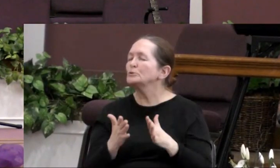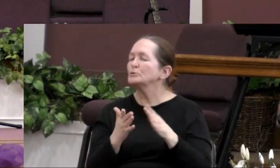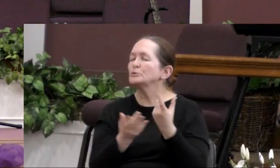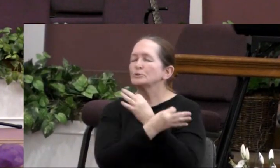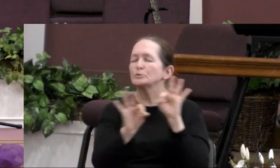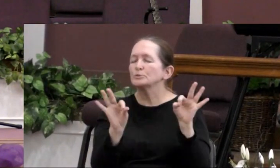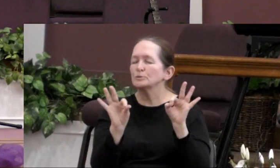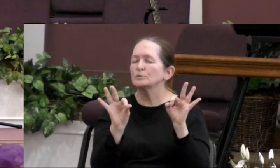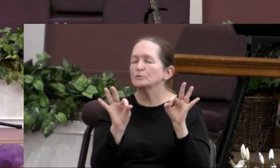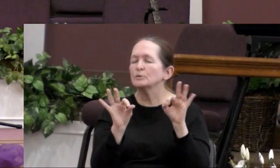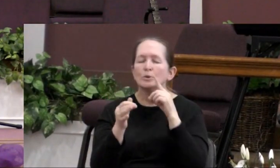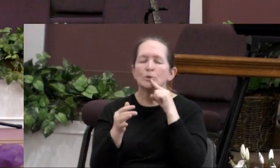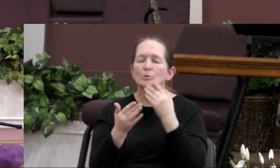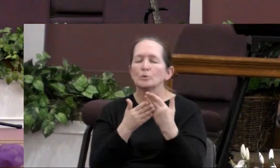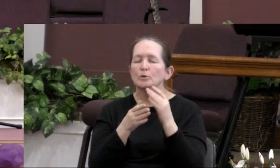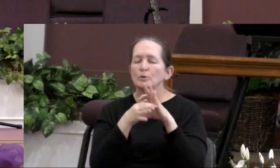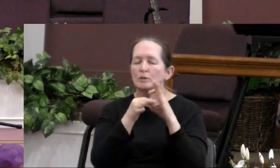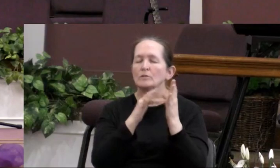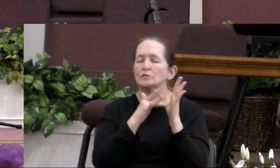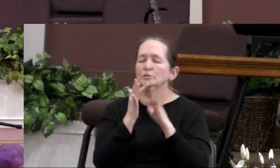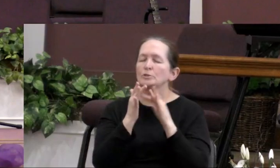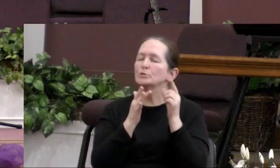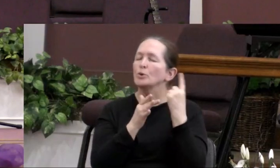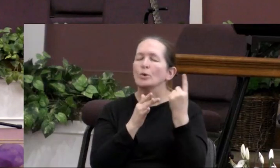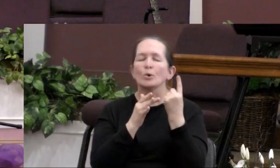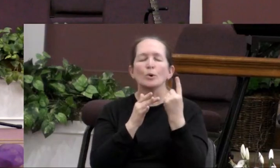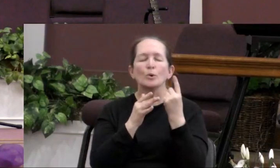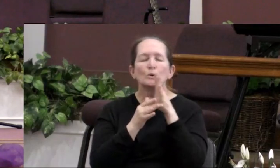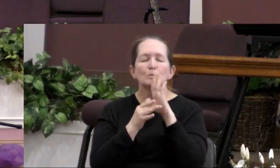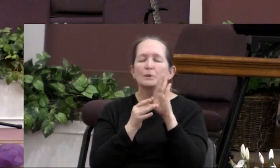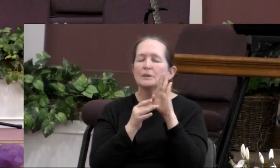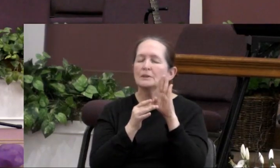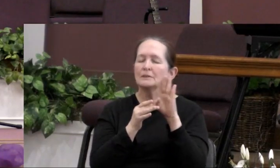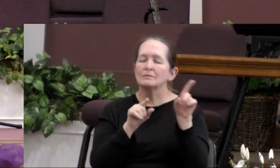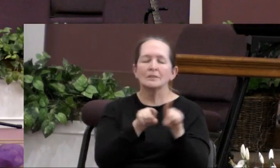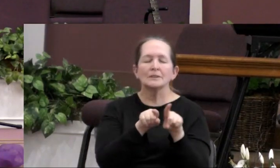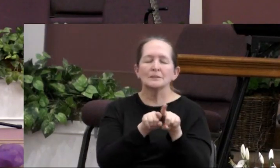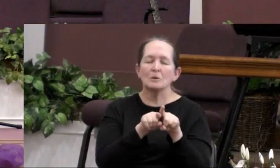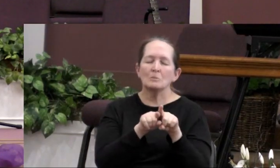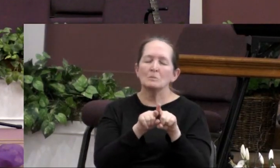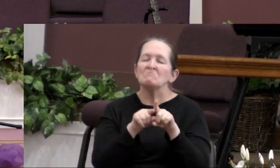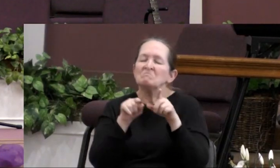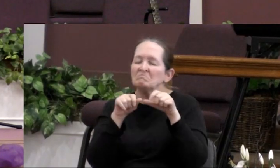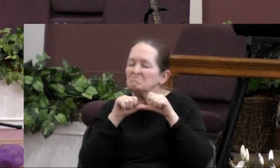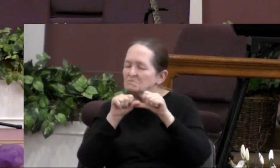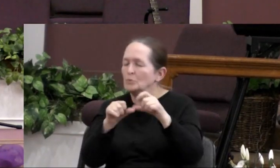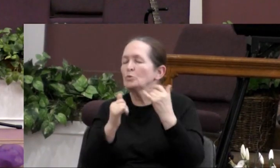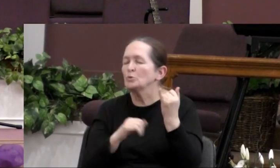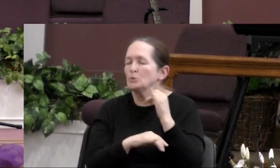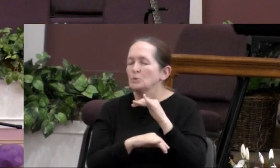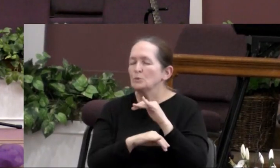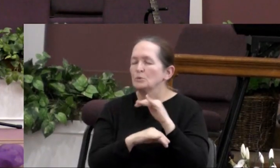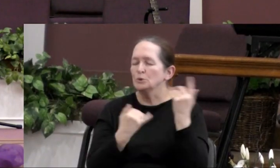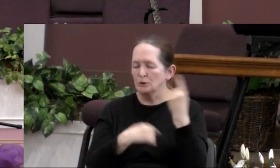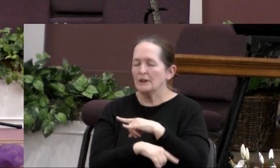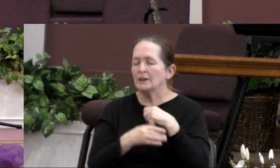The evidence of Jesus has always been the same, and it remains so today in our lives.